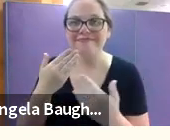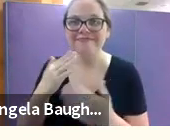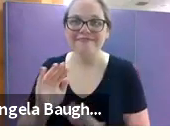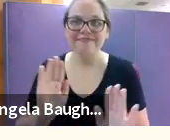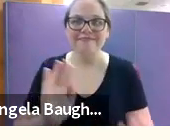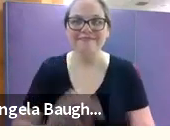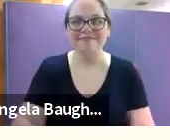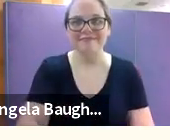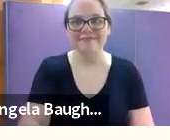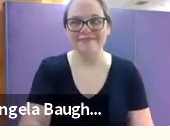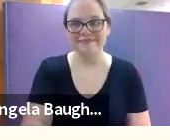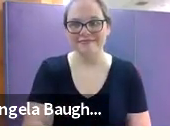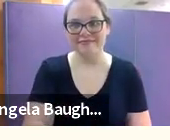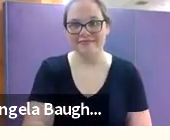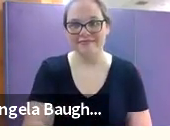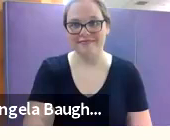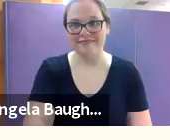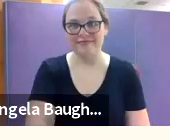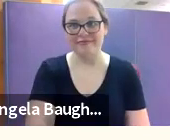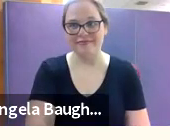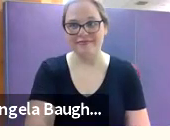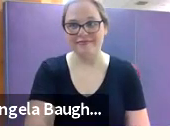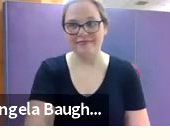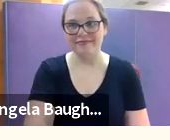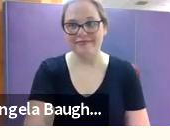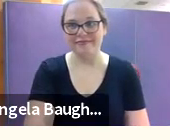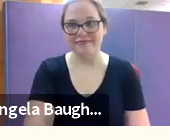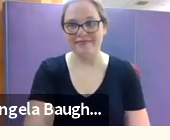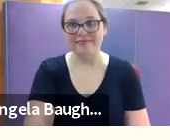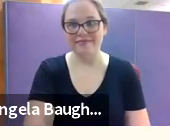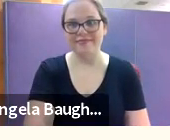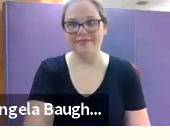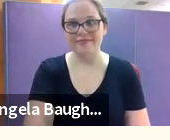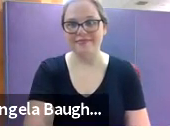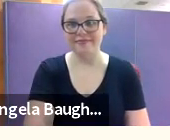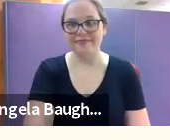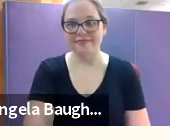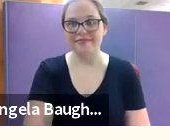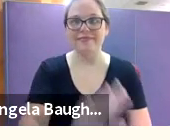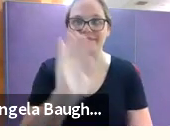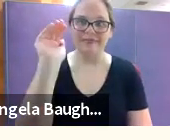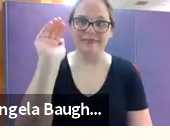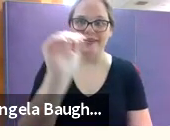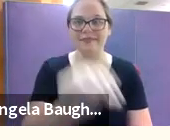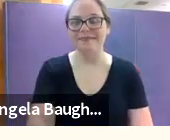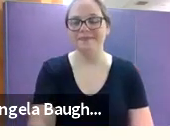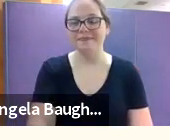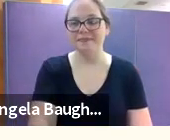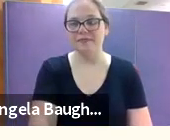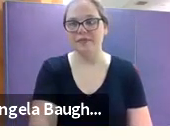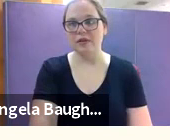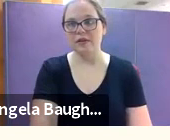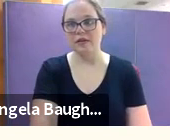your See you later. service. Take it easy. Bye-bye. Bye-bye.